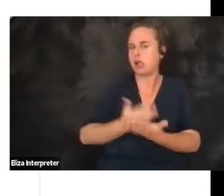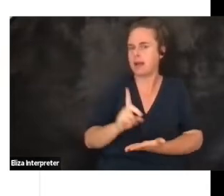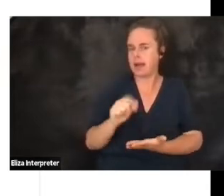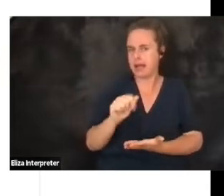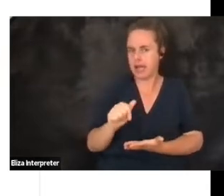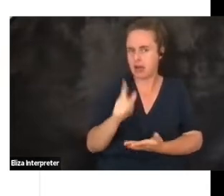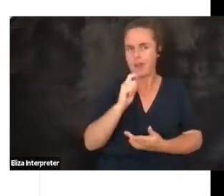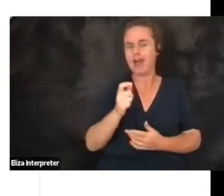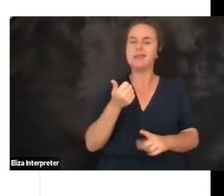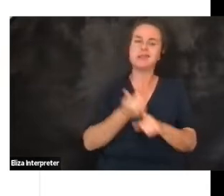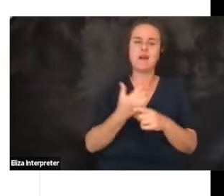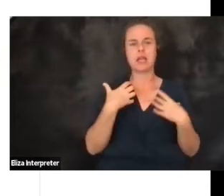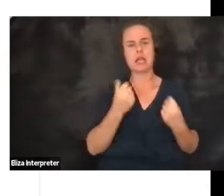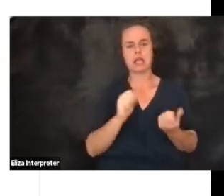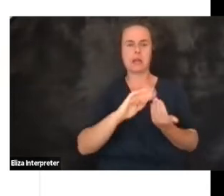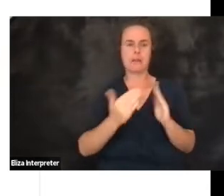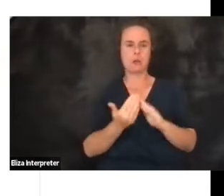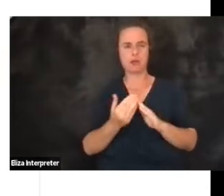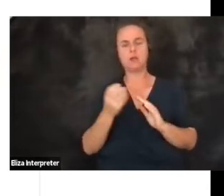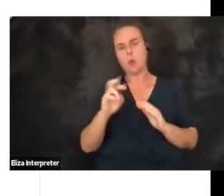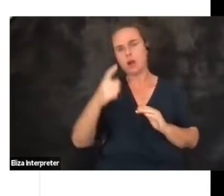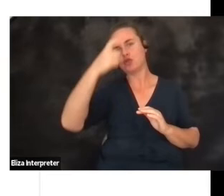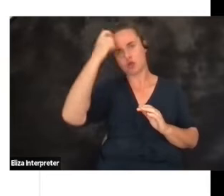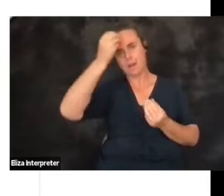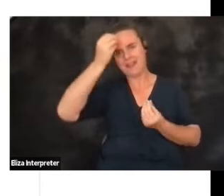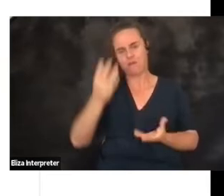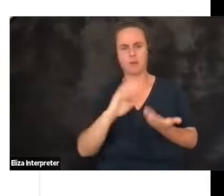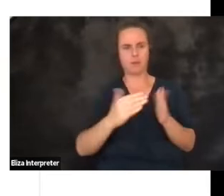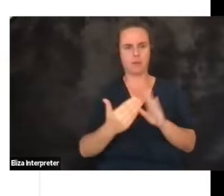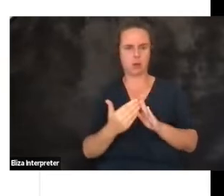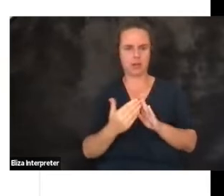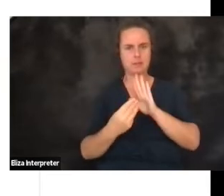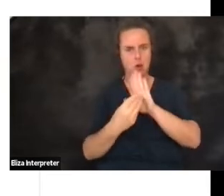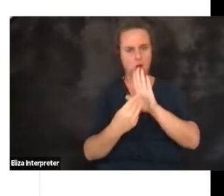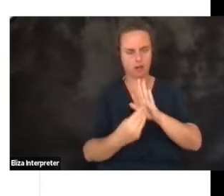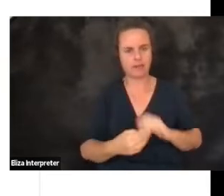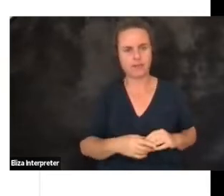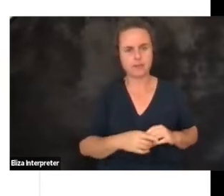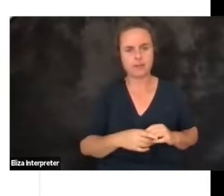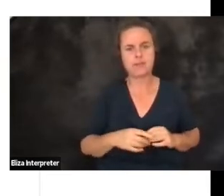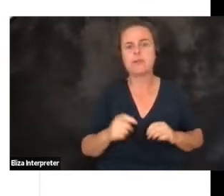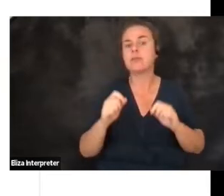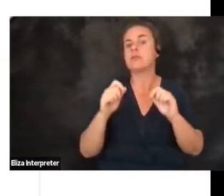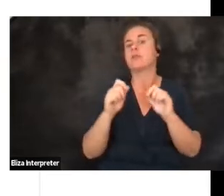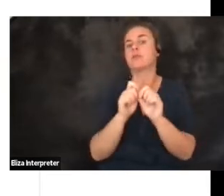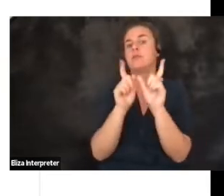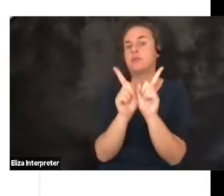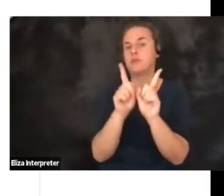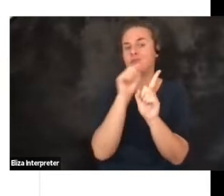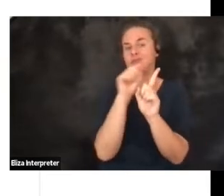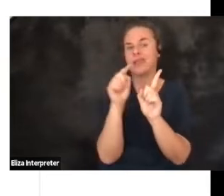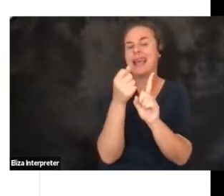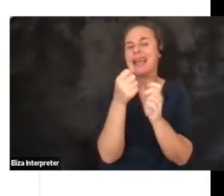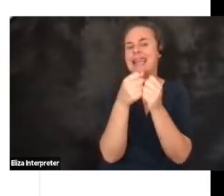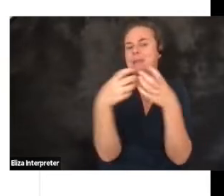might also call trauma-informed communities. So the key elements are expanding leadership, so inviting more people